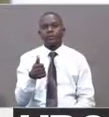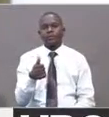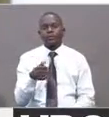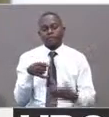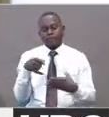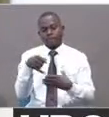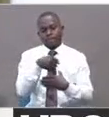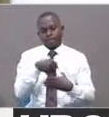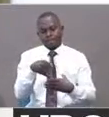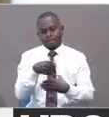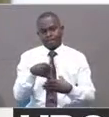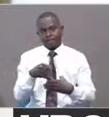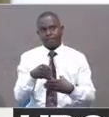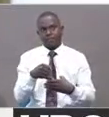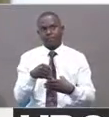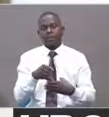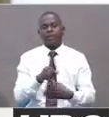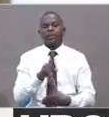Within a very, this is